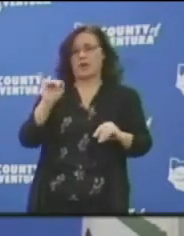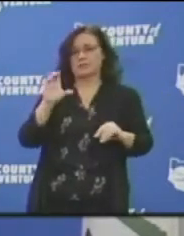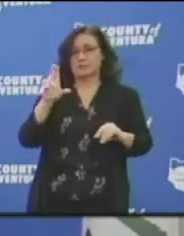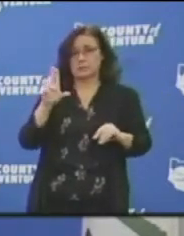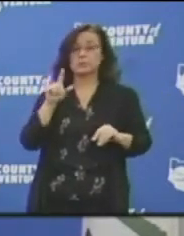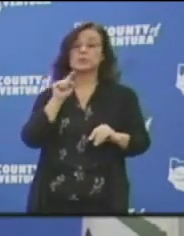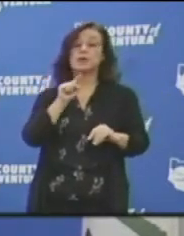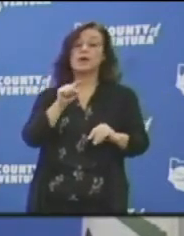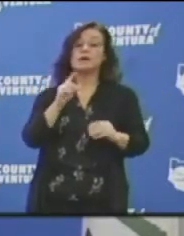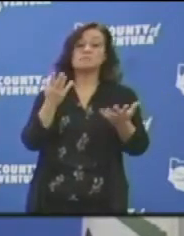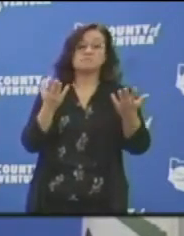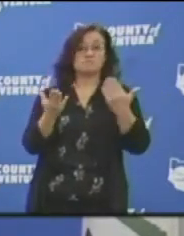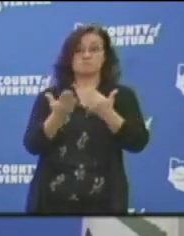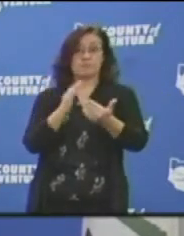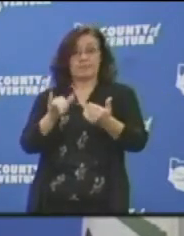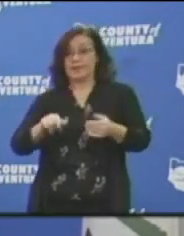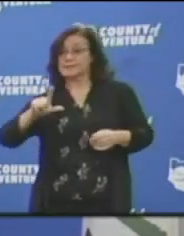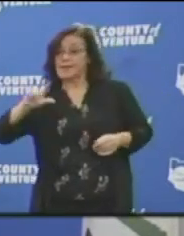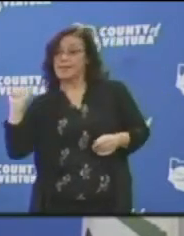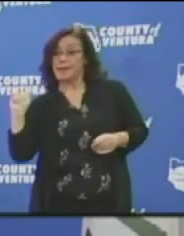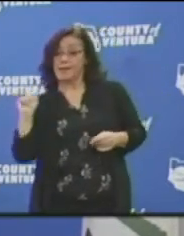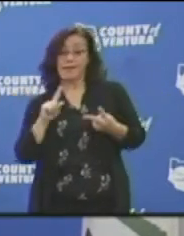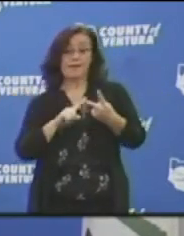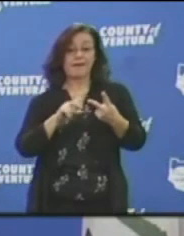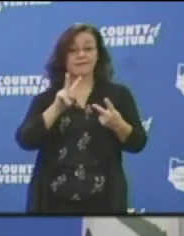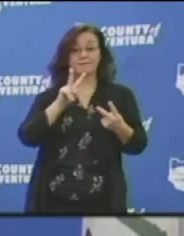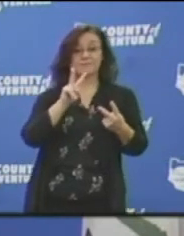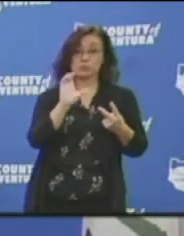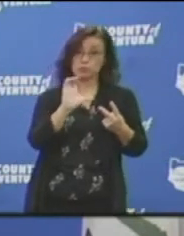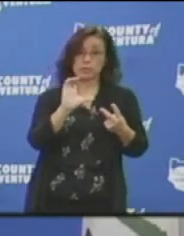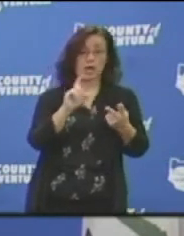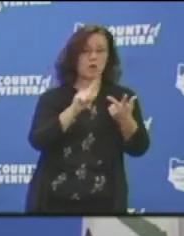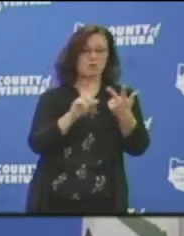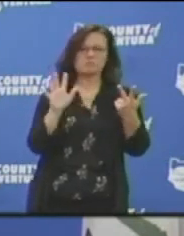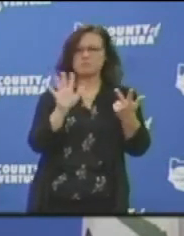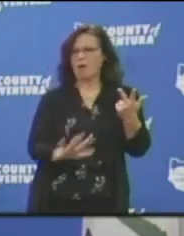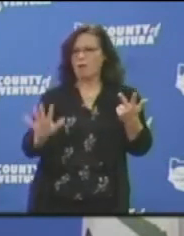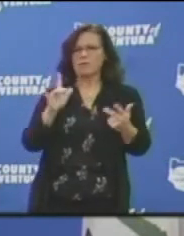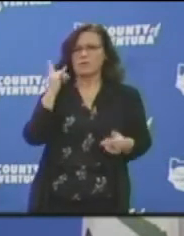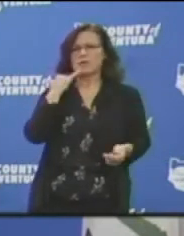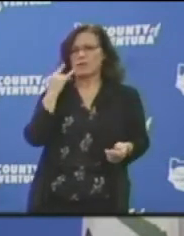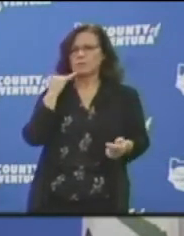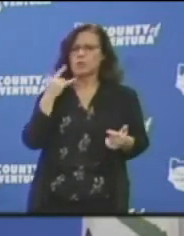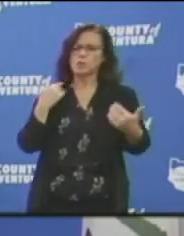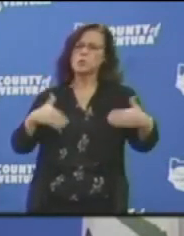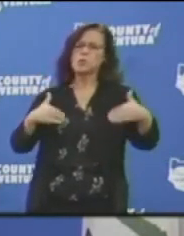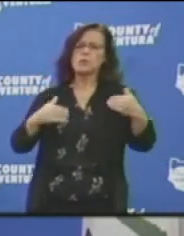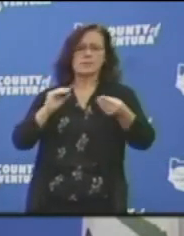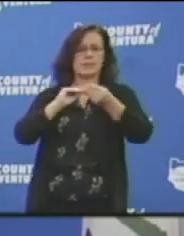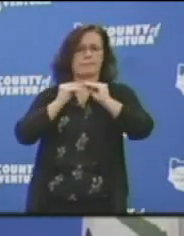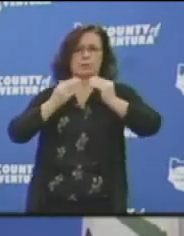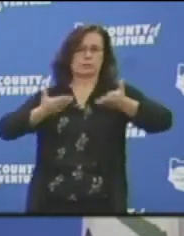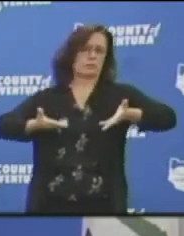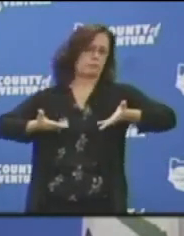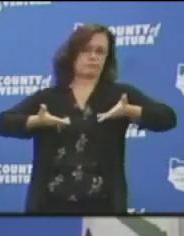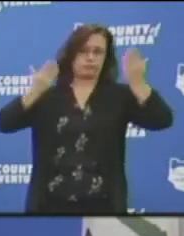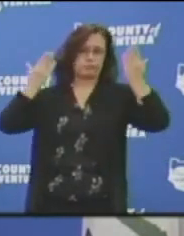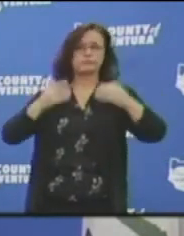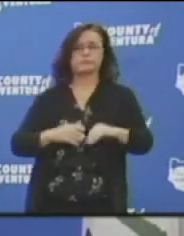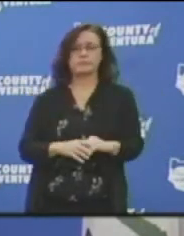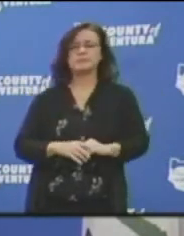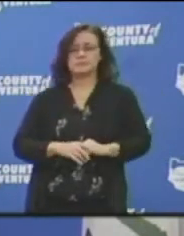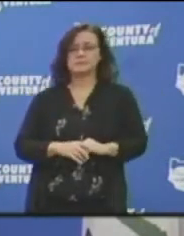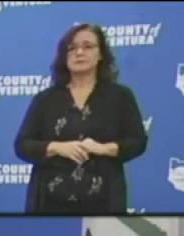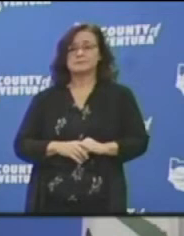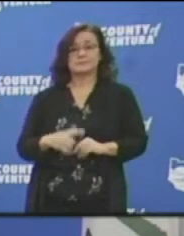Angeles, throughout Ventura County, throughout all of California. And we are